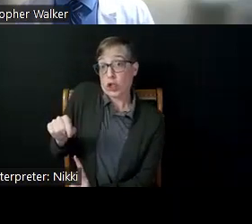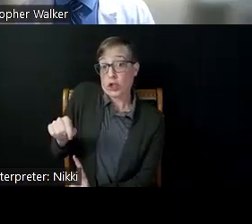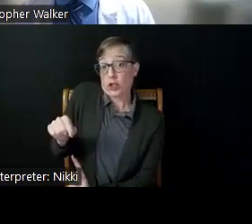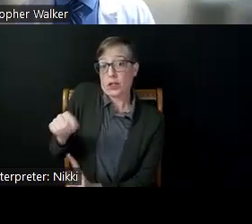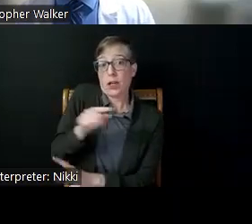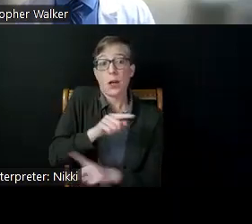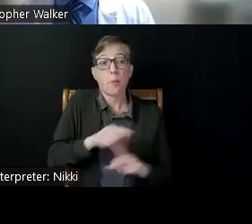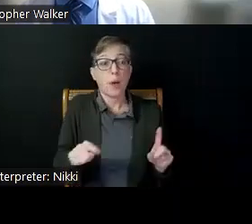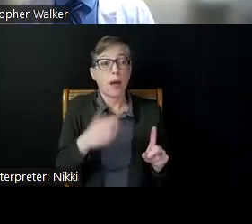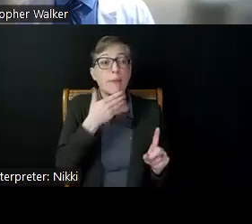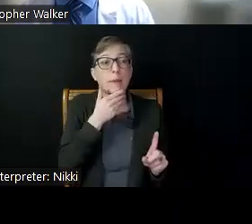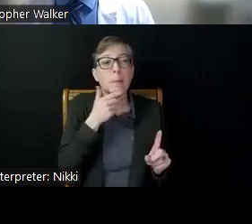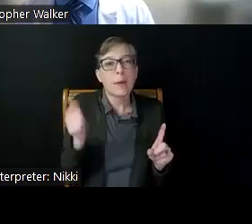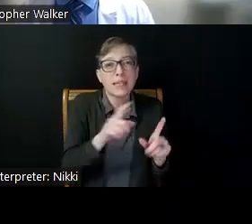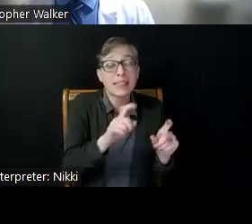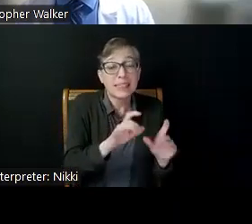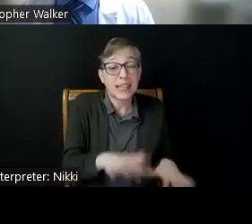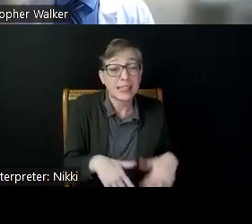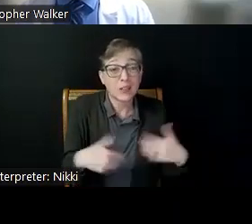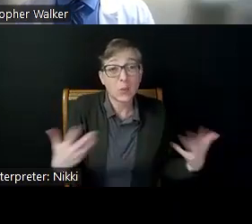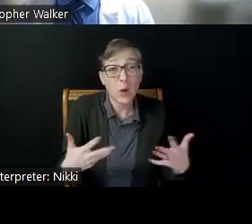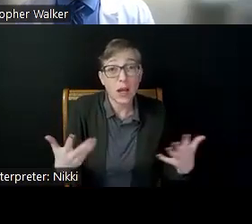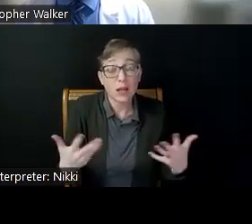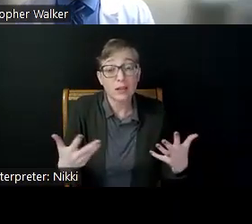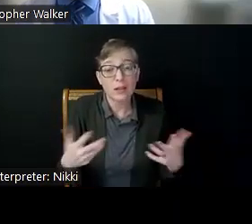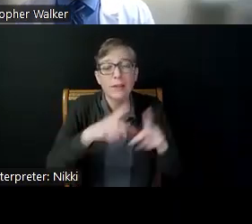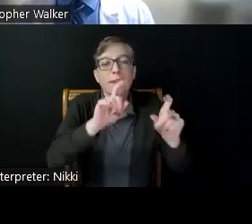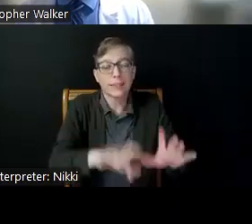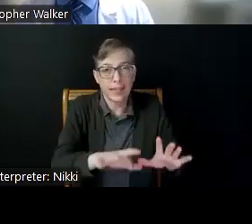done. So if for whatever reason someone